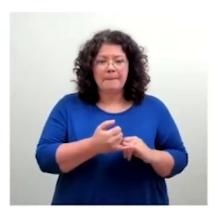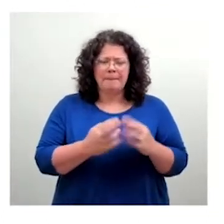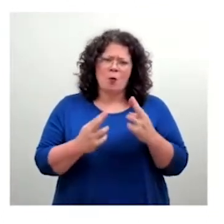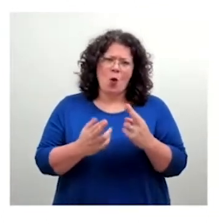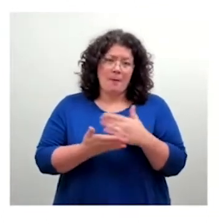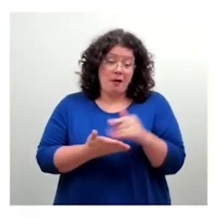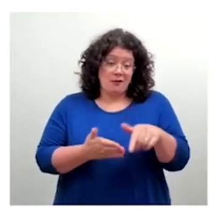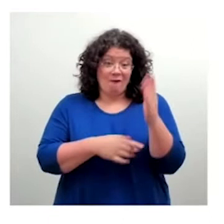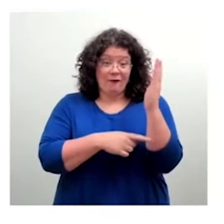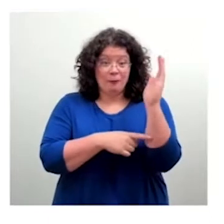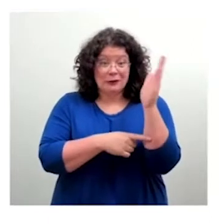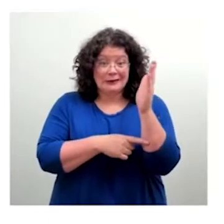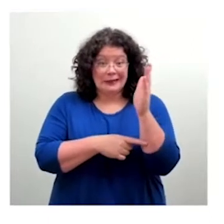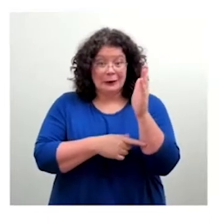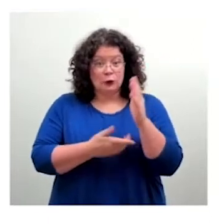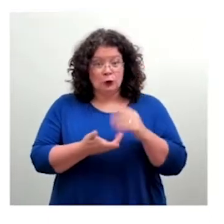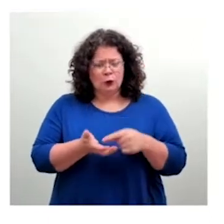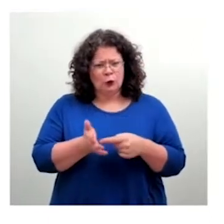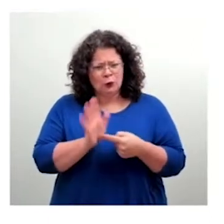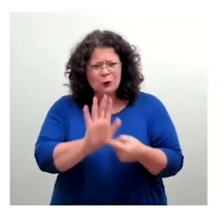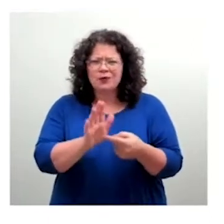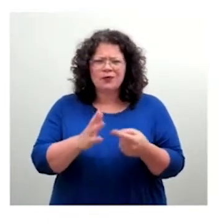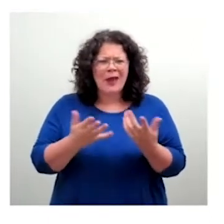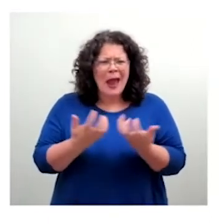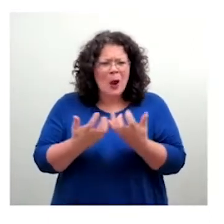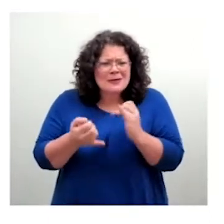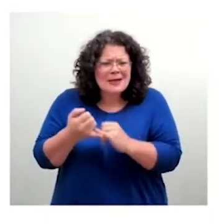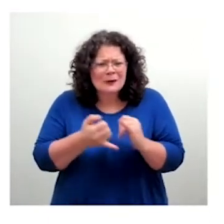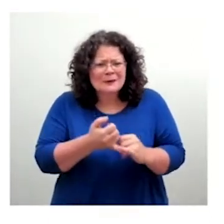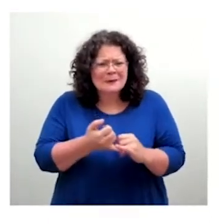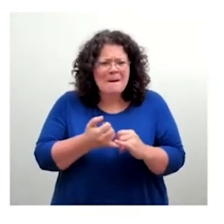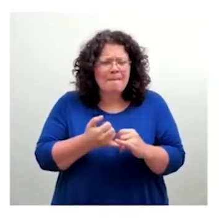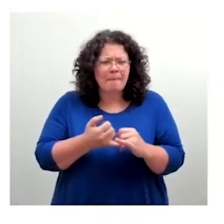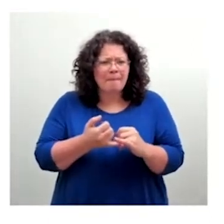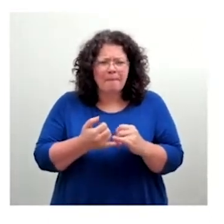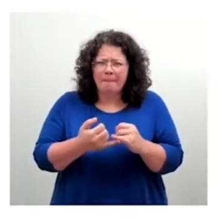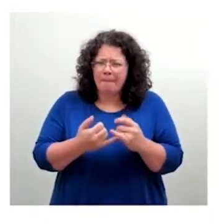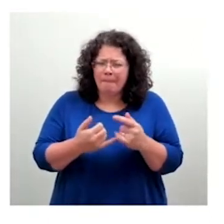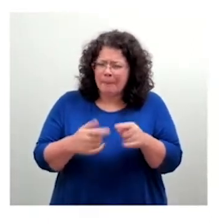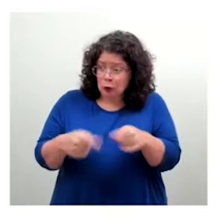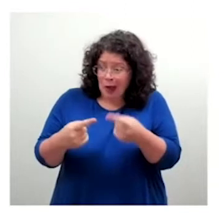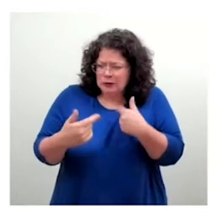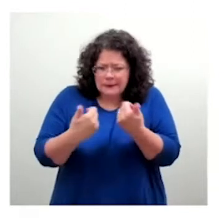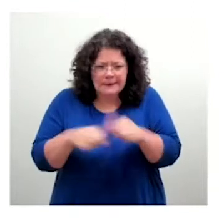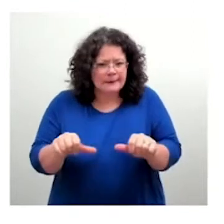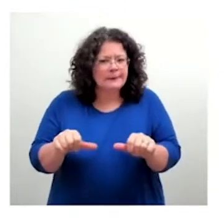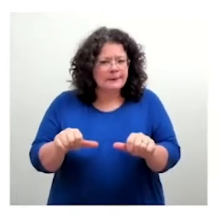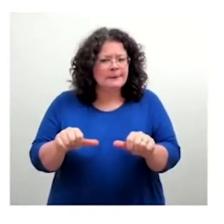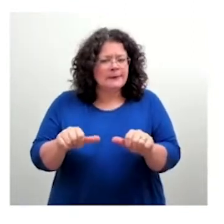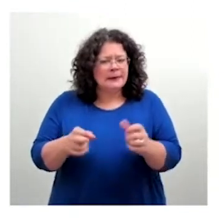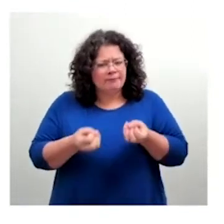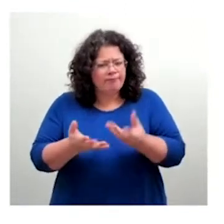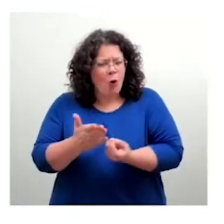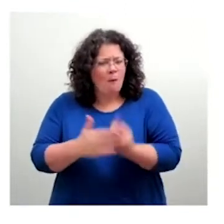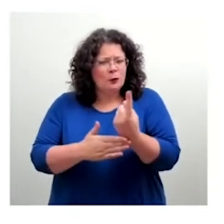how it has the potential to turn a headset into a three-dimensional audio display that ultimately enriches